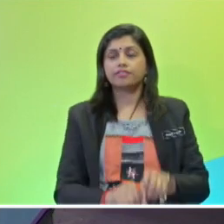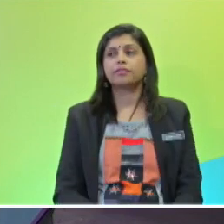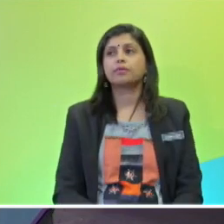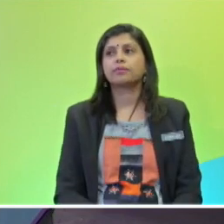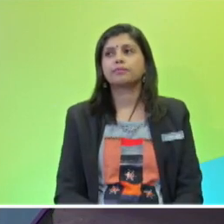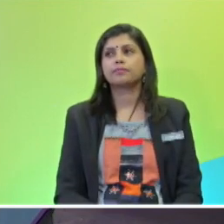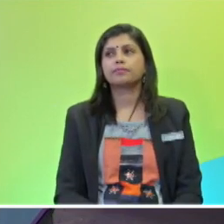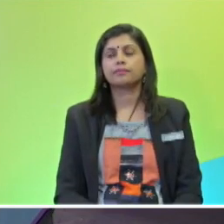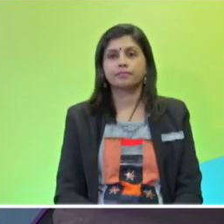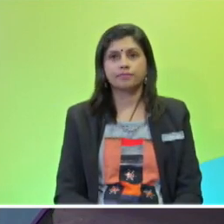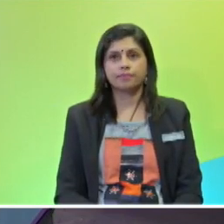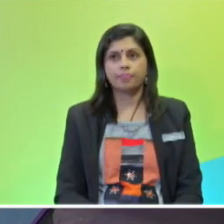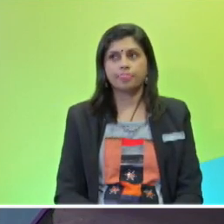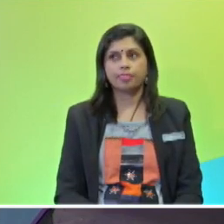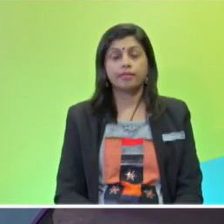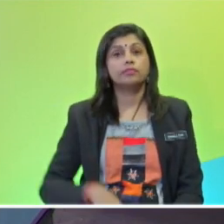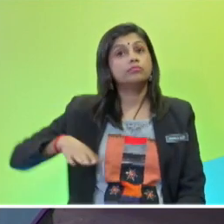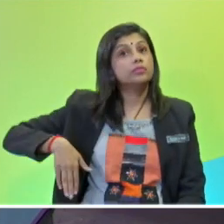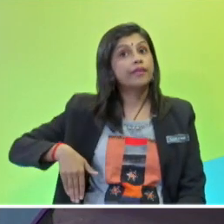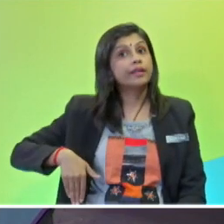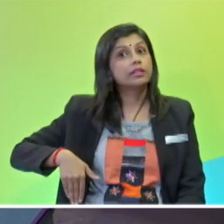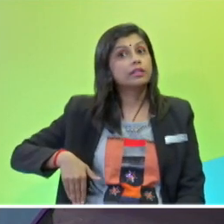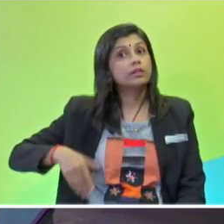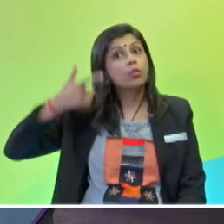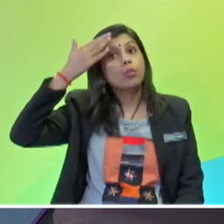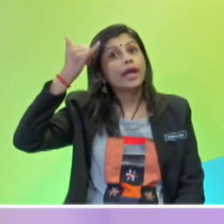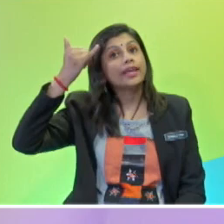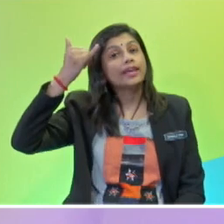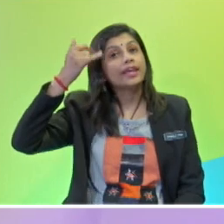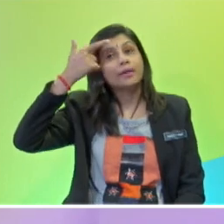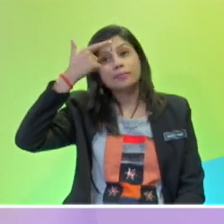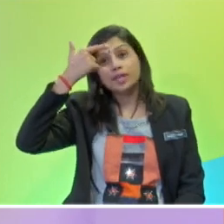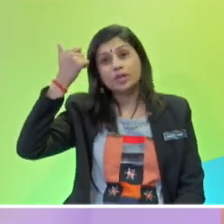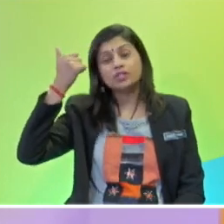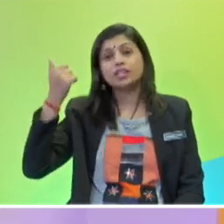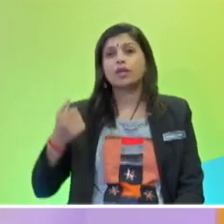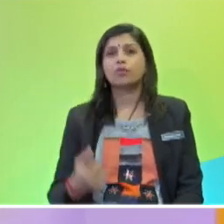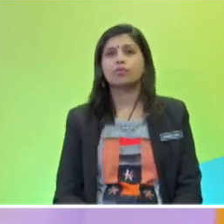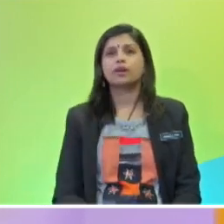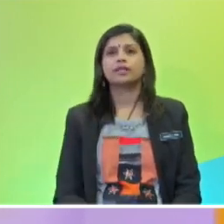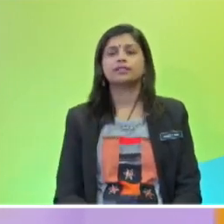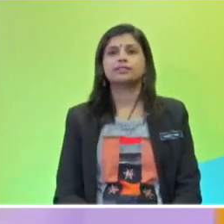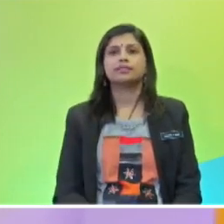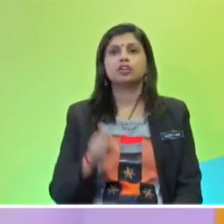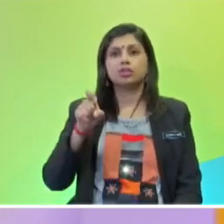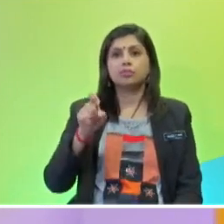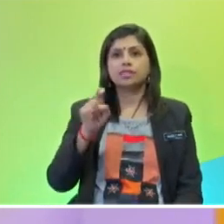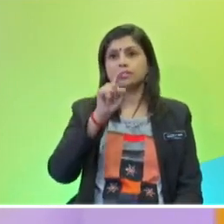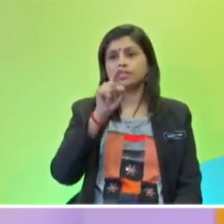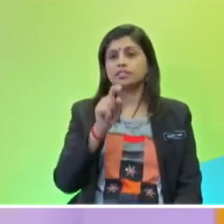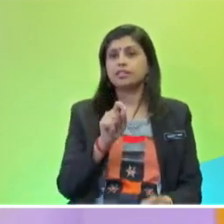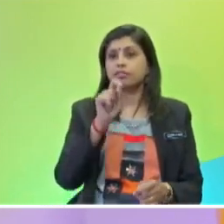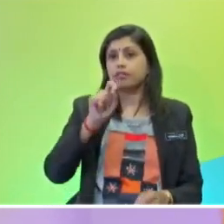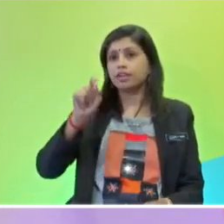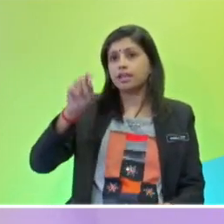1 over 5, but this is still not the final answer Yes. because the question asks for the length in Meter. So